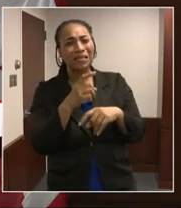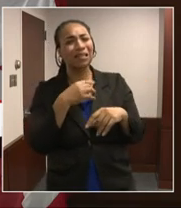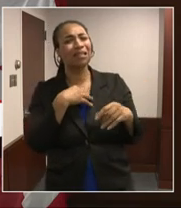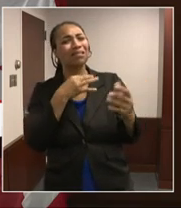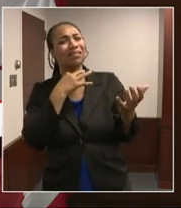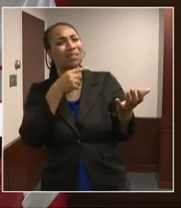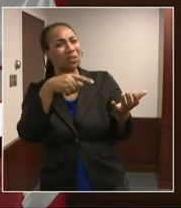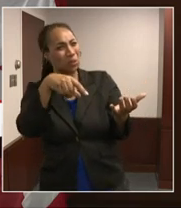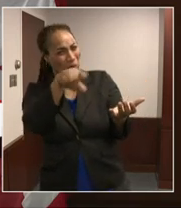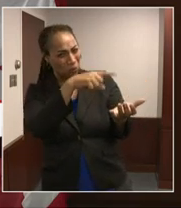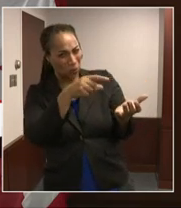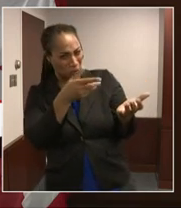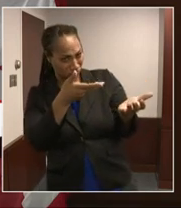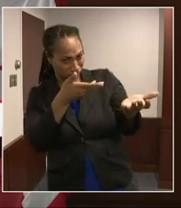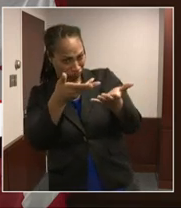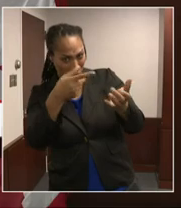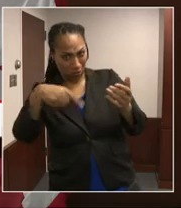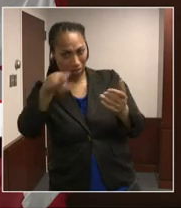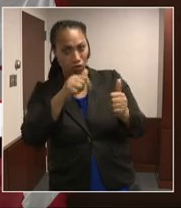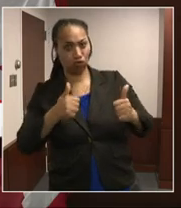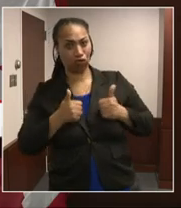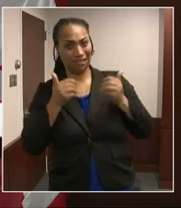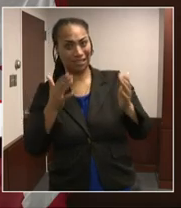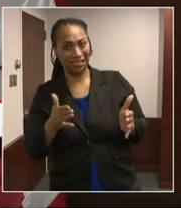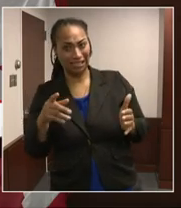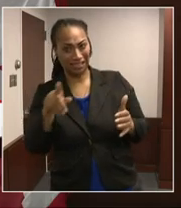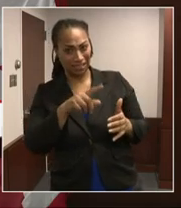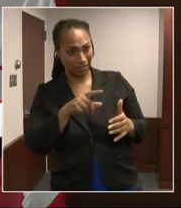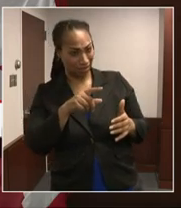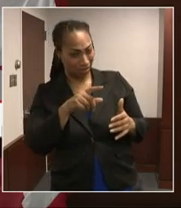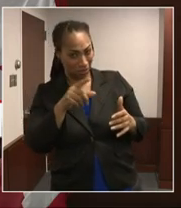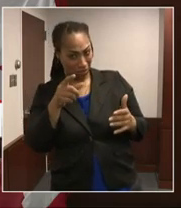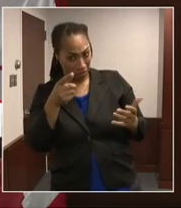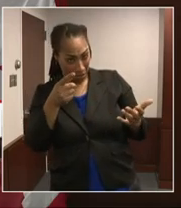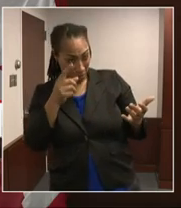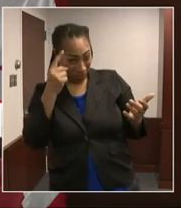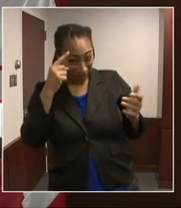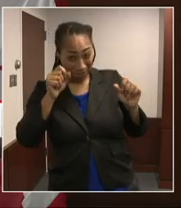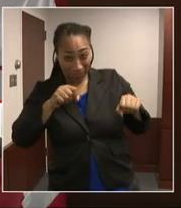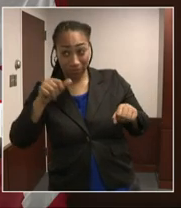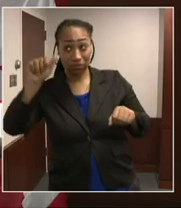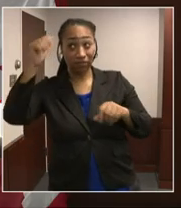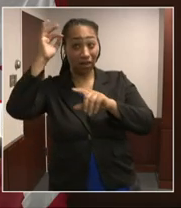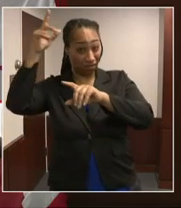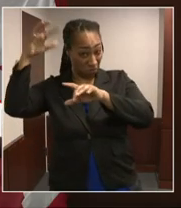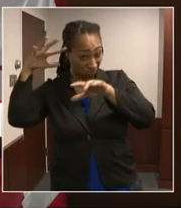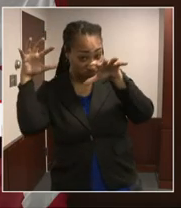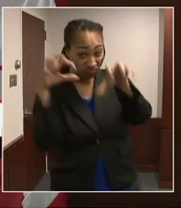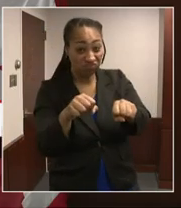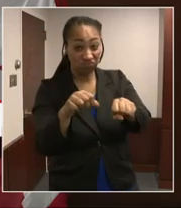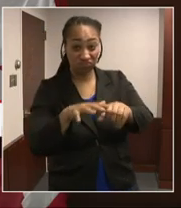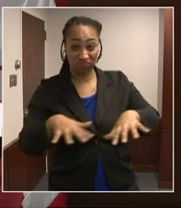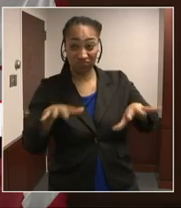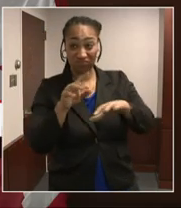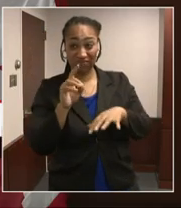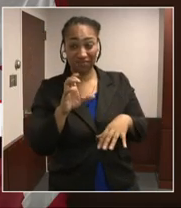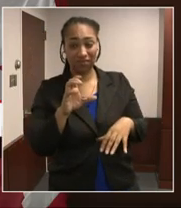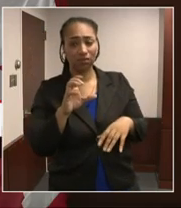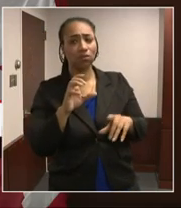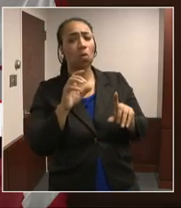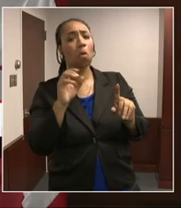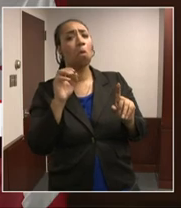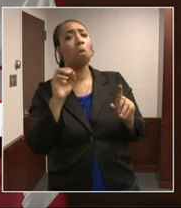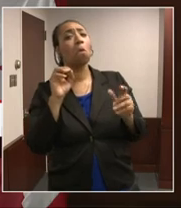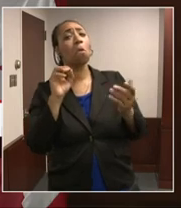federal takeover is a true possibility at this point, or would the legislative process be too difficult for that to happen, in your opinion? This